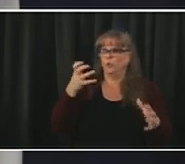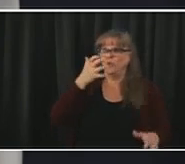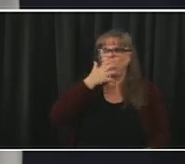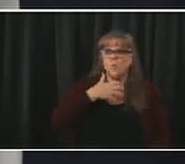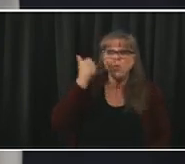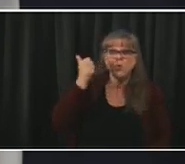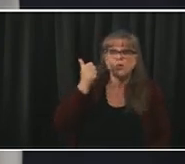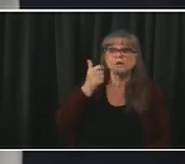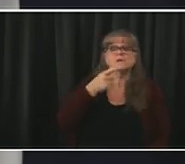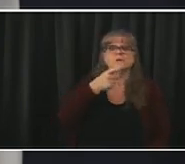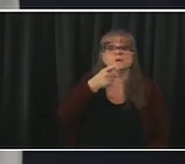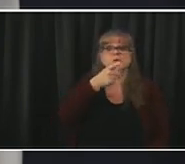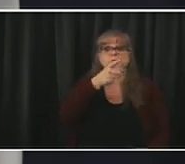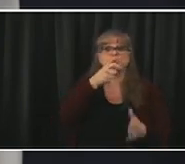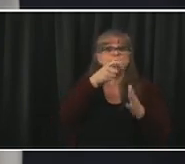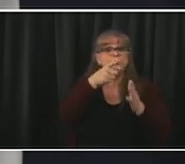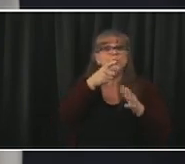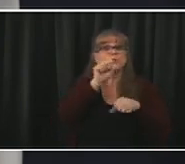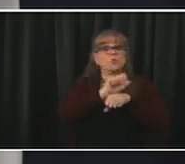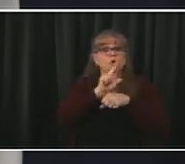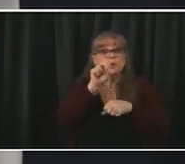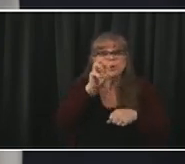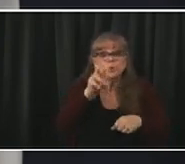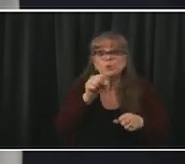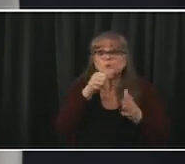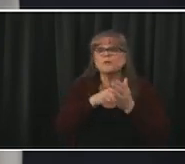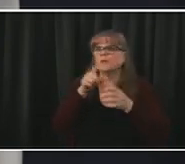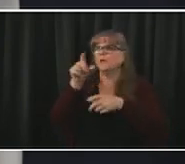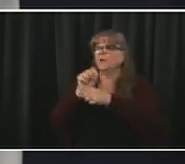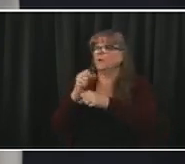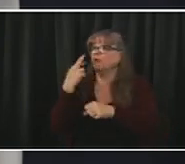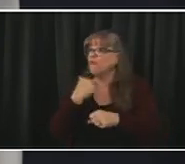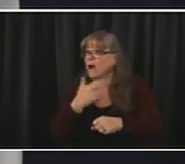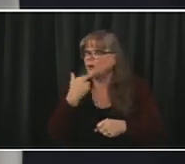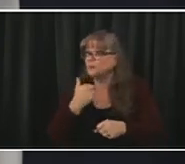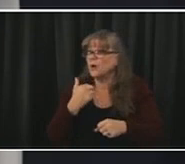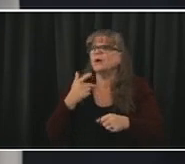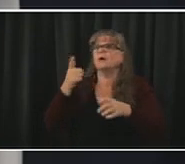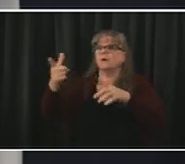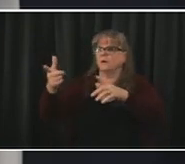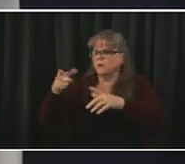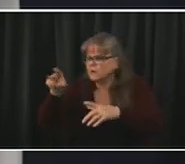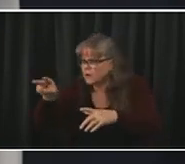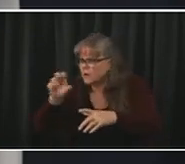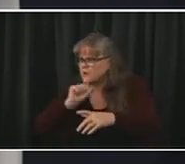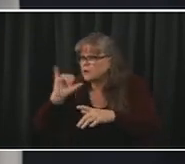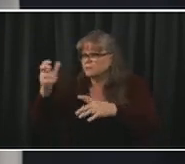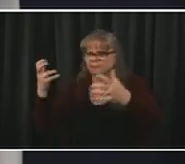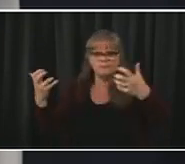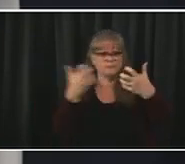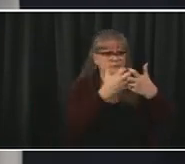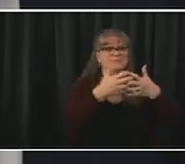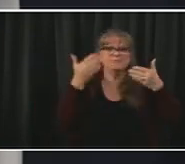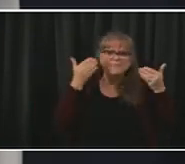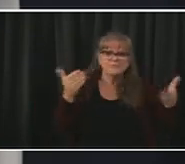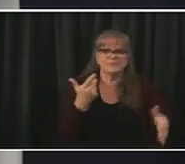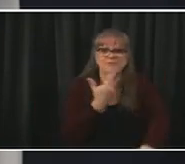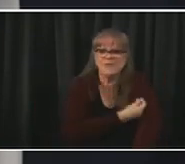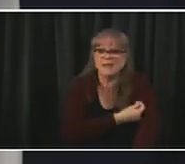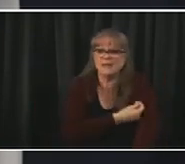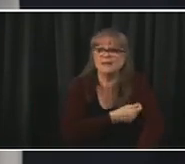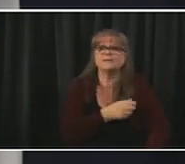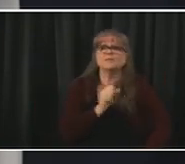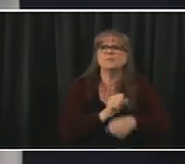be getting it March 5th. It's simply a consequence of making sure that the supply and the demand align. And I think it would have